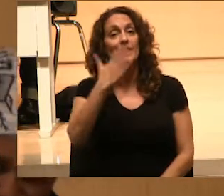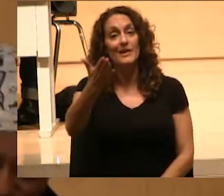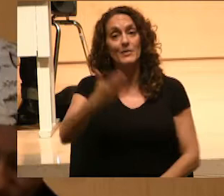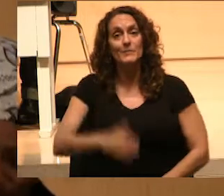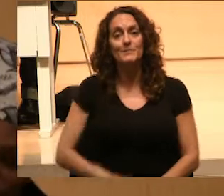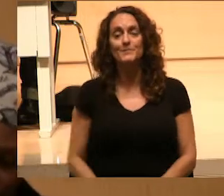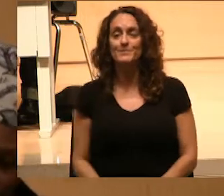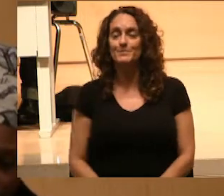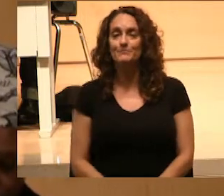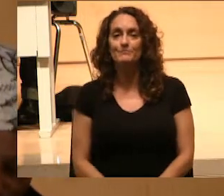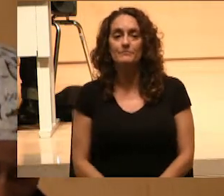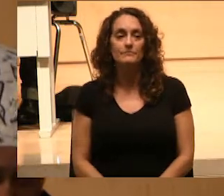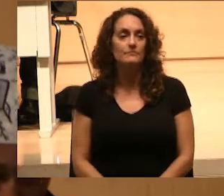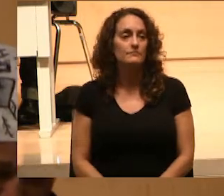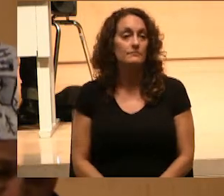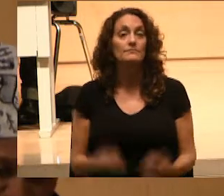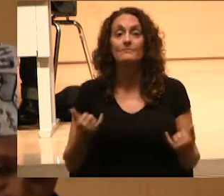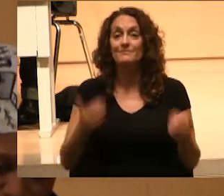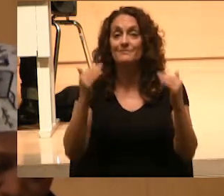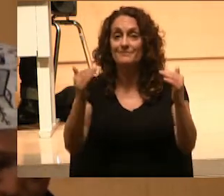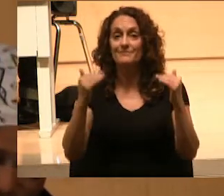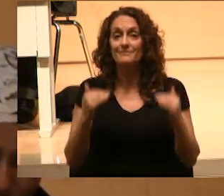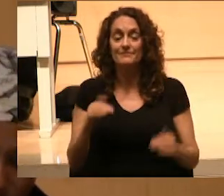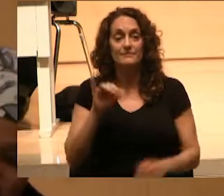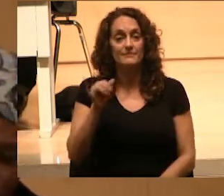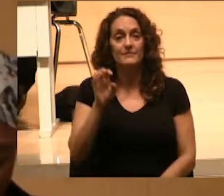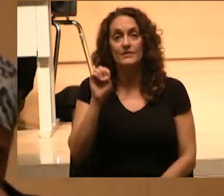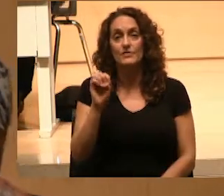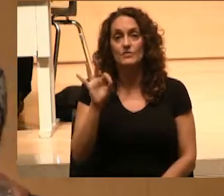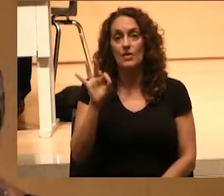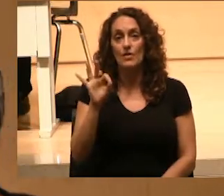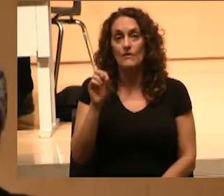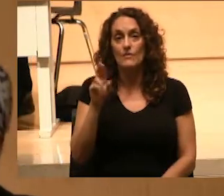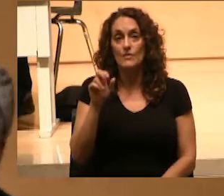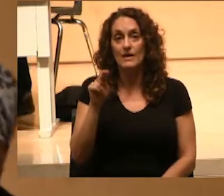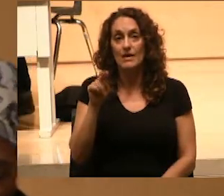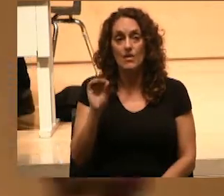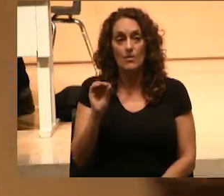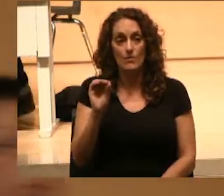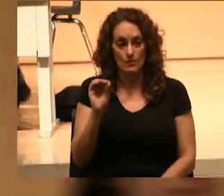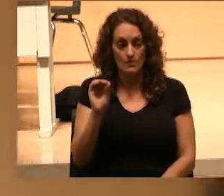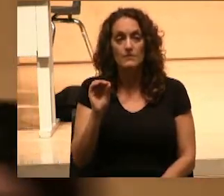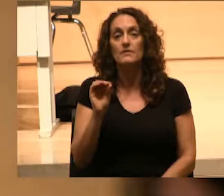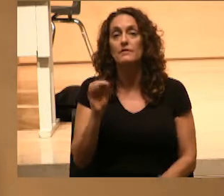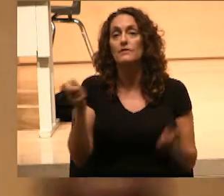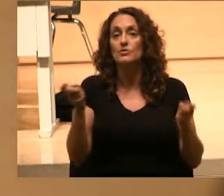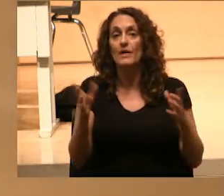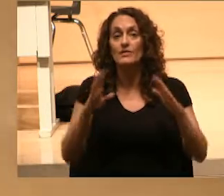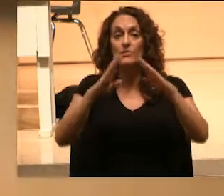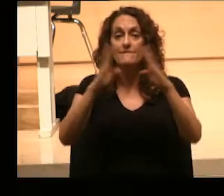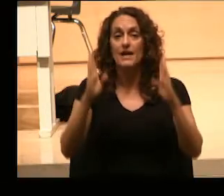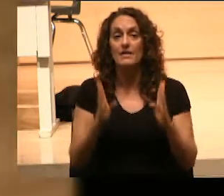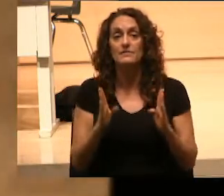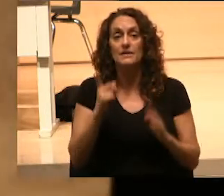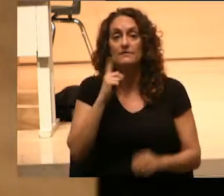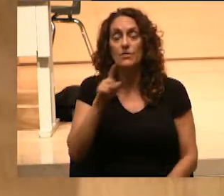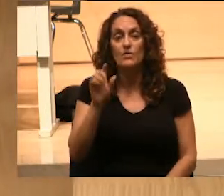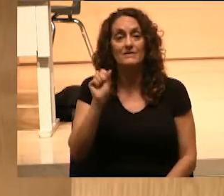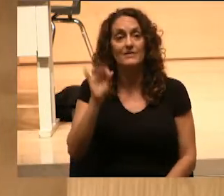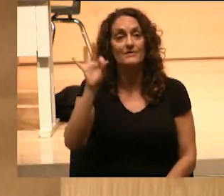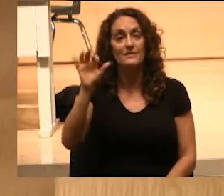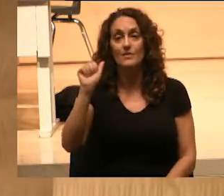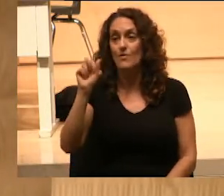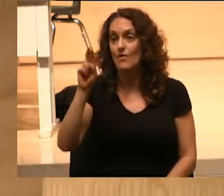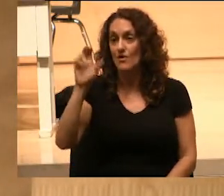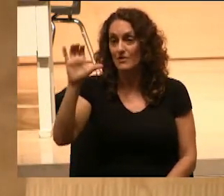So now we'll move on to Joe Femino, who's a director of housing for the San Francisco